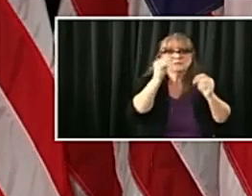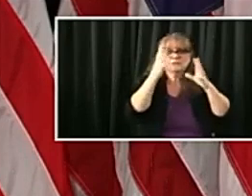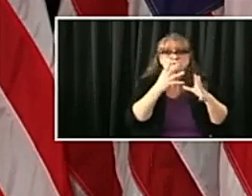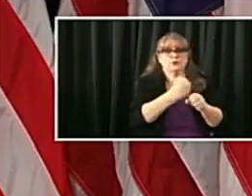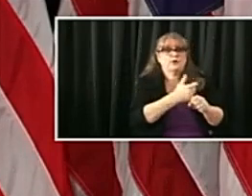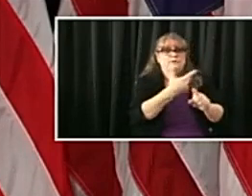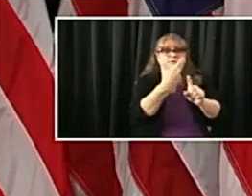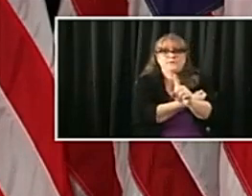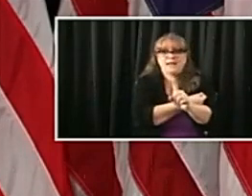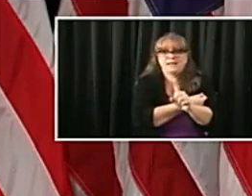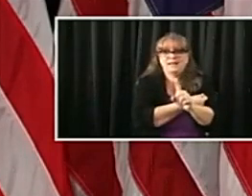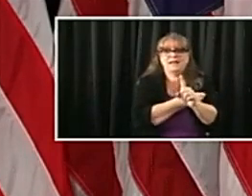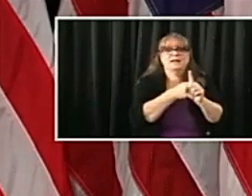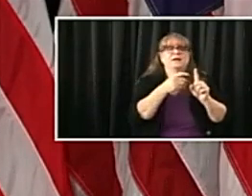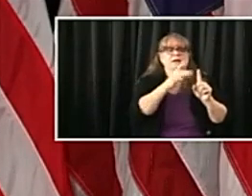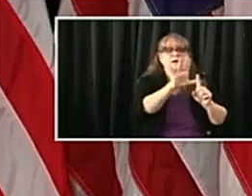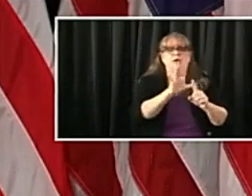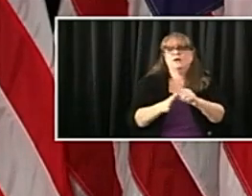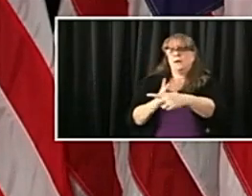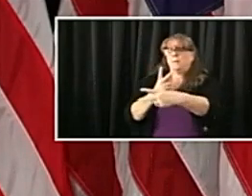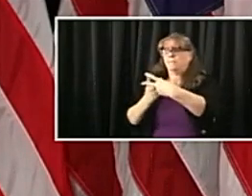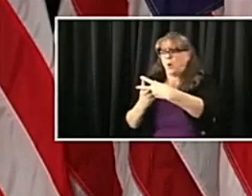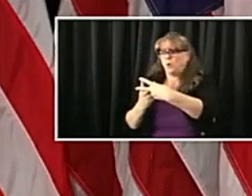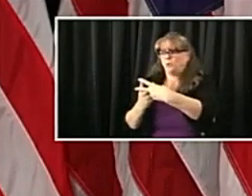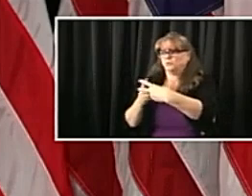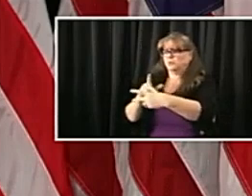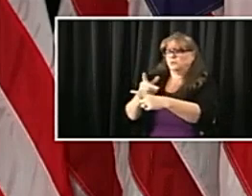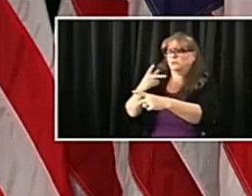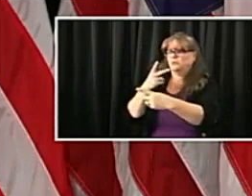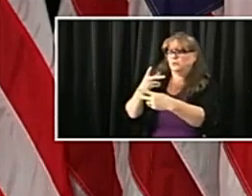health alert is that individuals who are 2